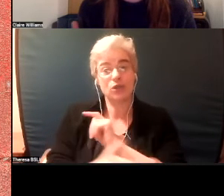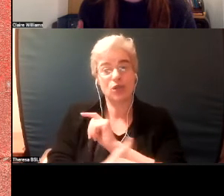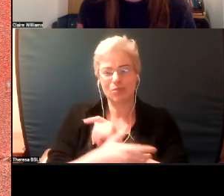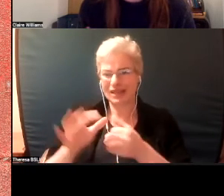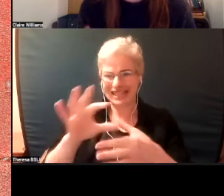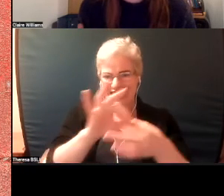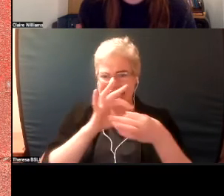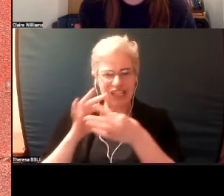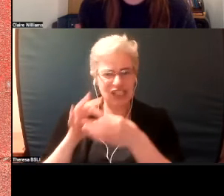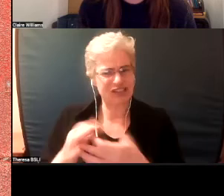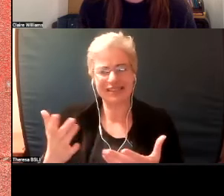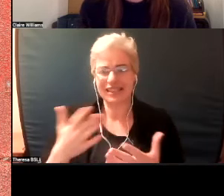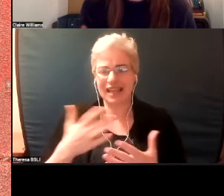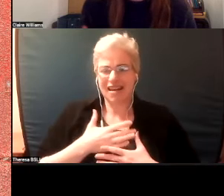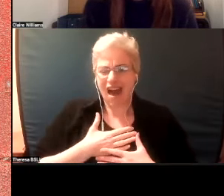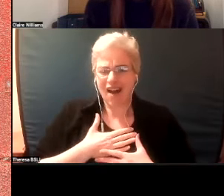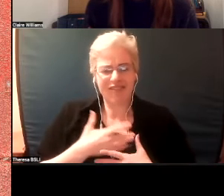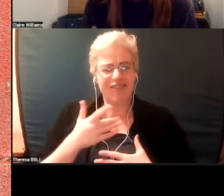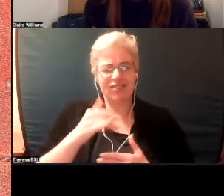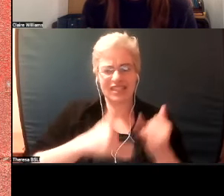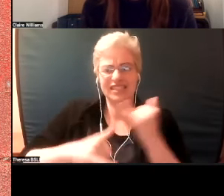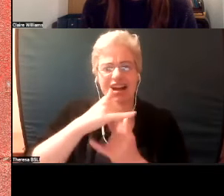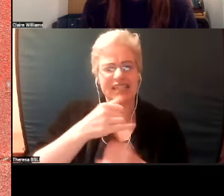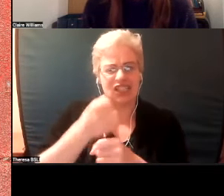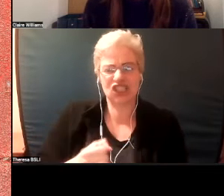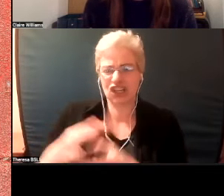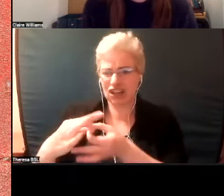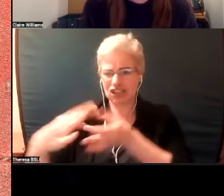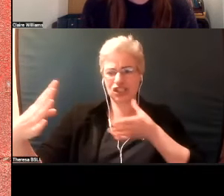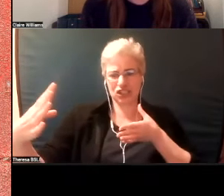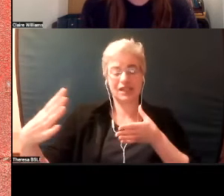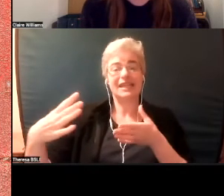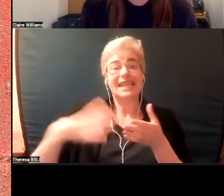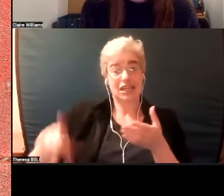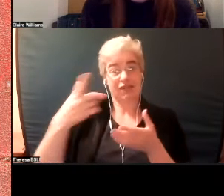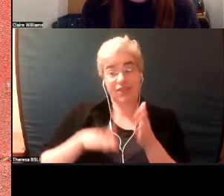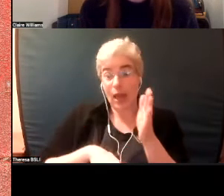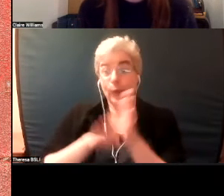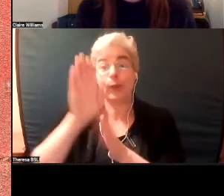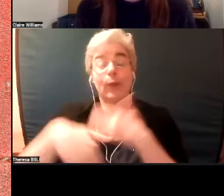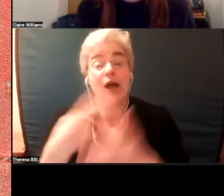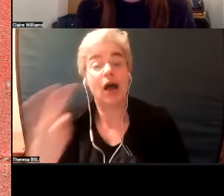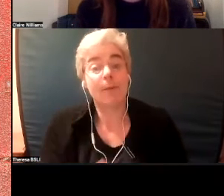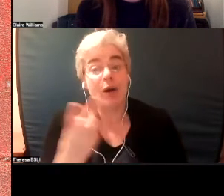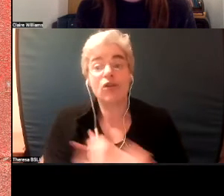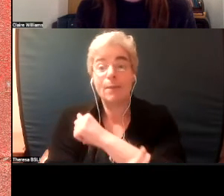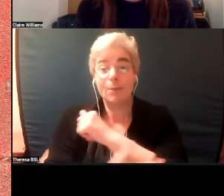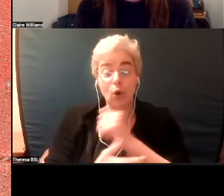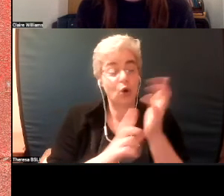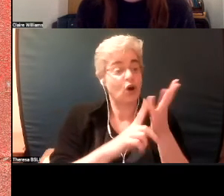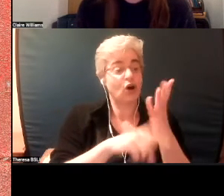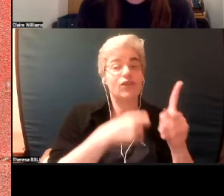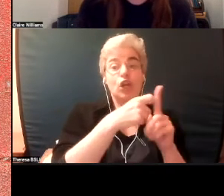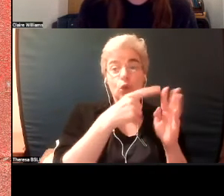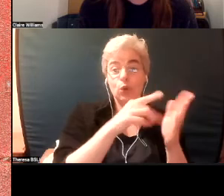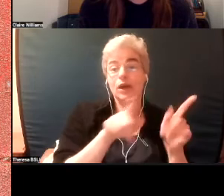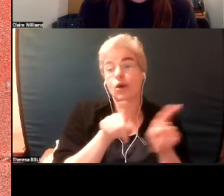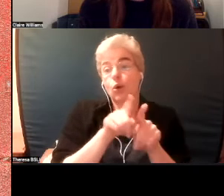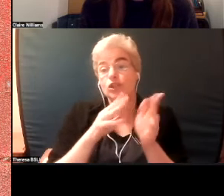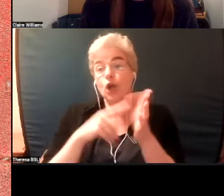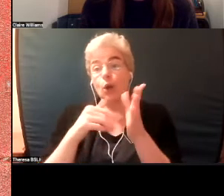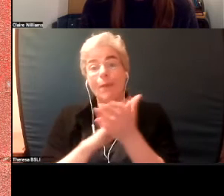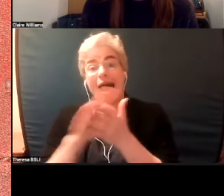connections and love of the church and society necessary for their flourishing. They are both the poor of Luke and Matthew's Gospels,